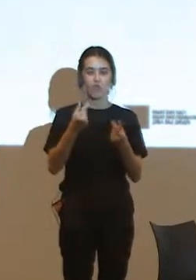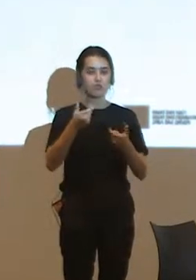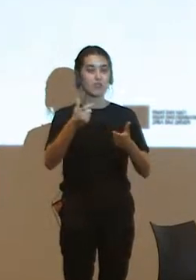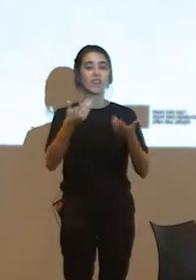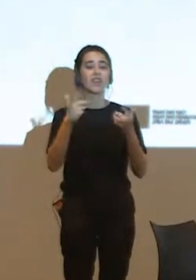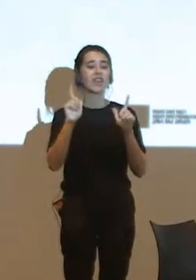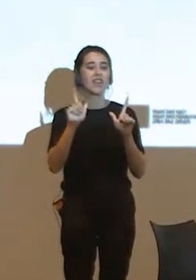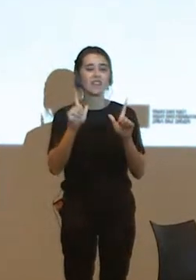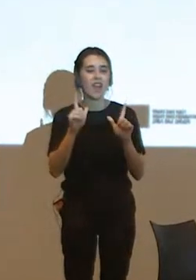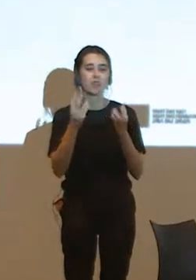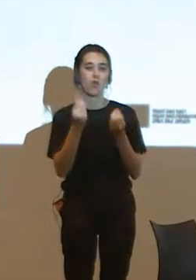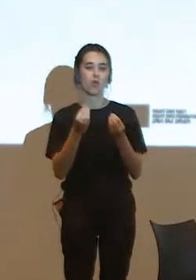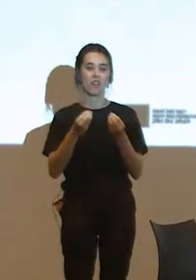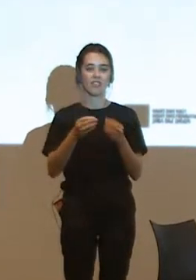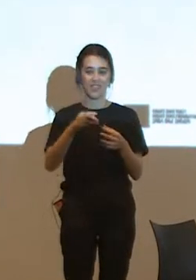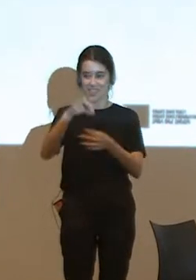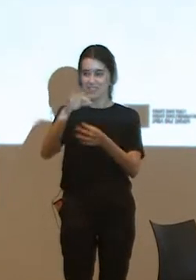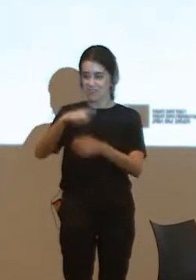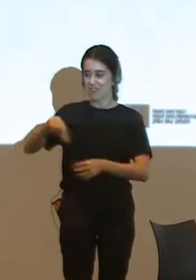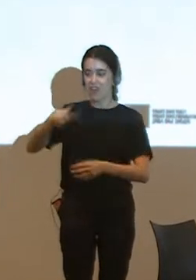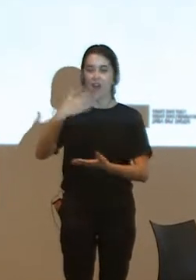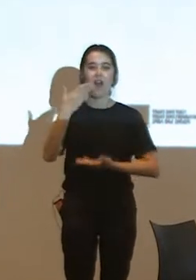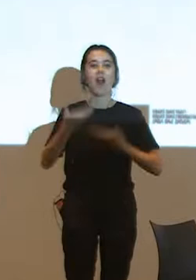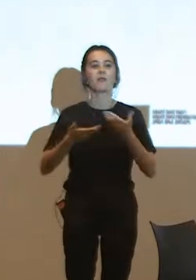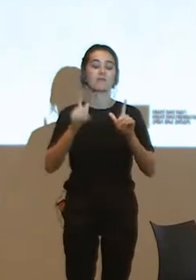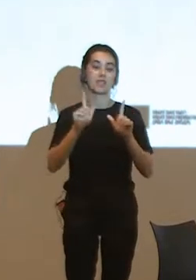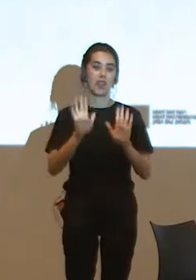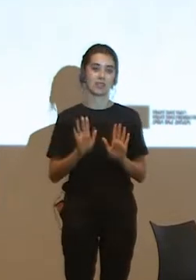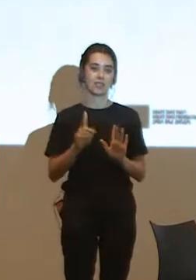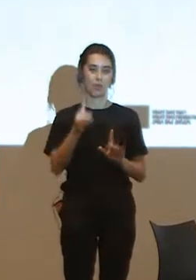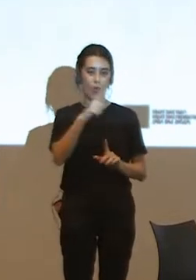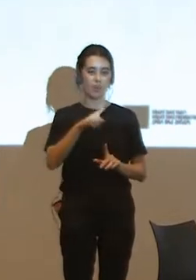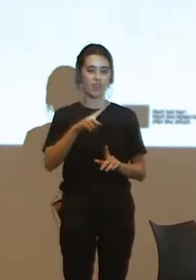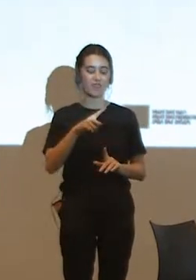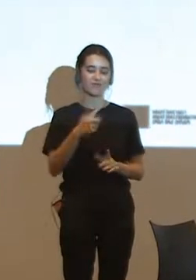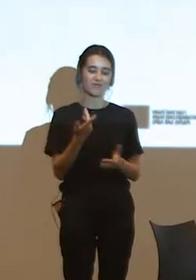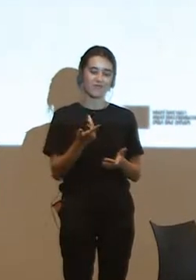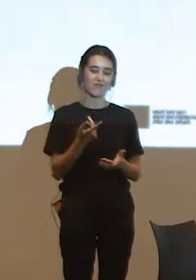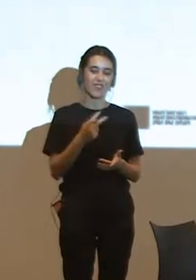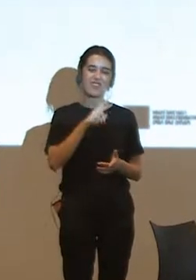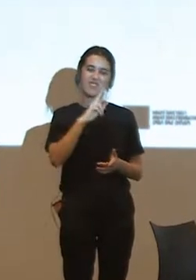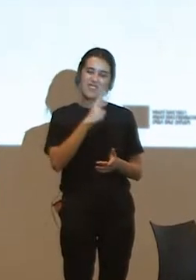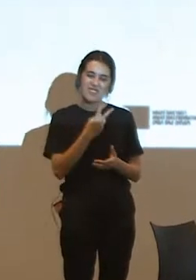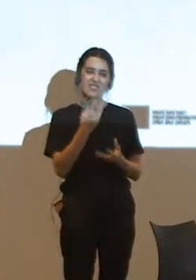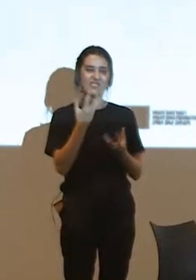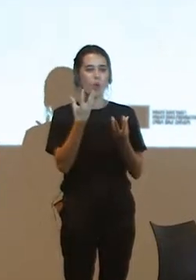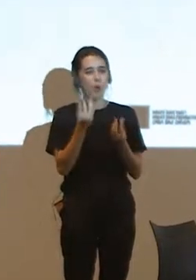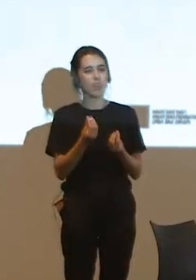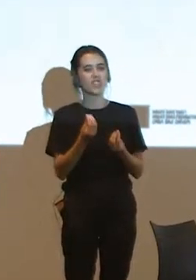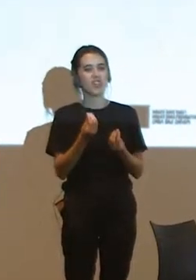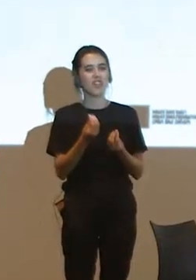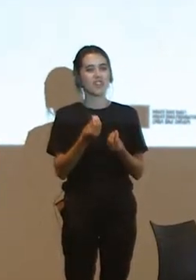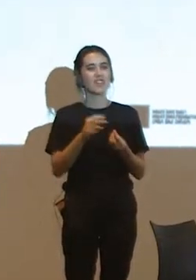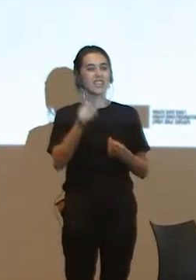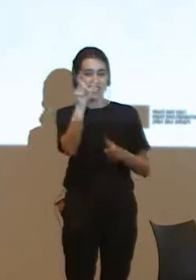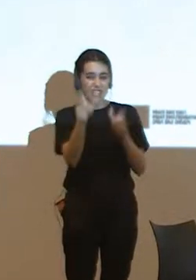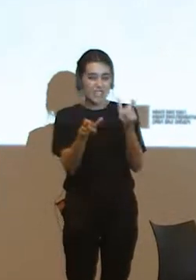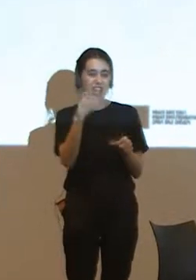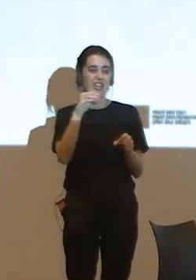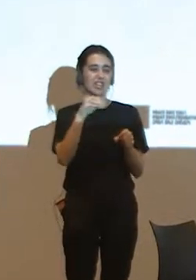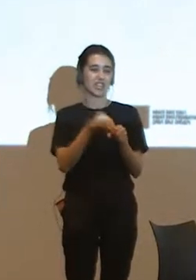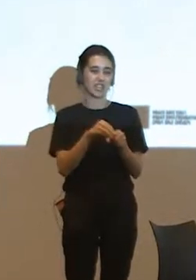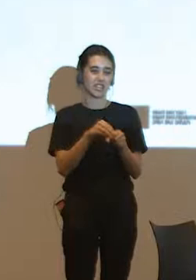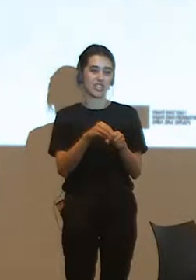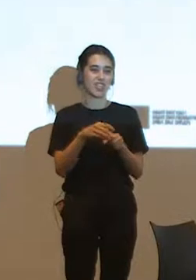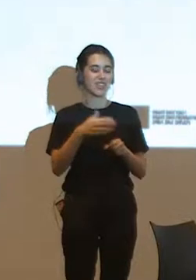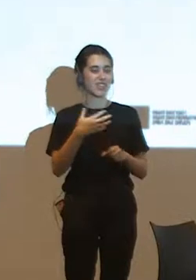populist regimes who prey on their fear who prey on their vulnerability and instead of enable them they push them deeper and